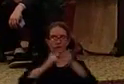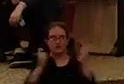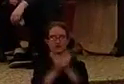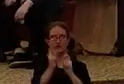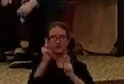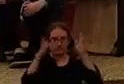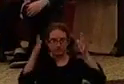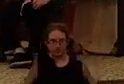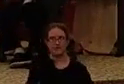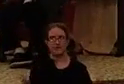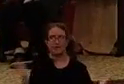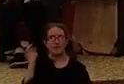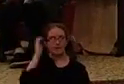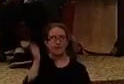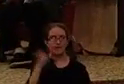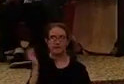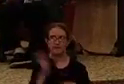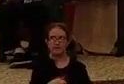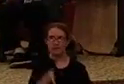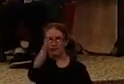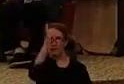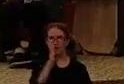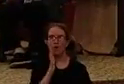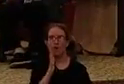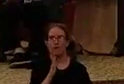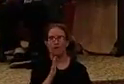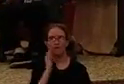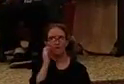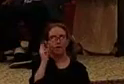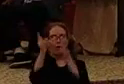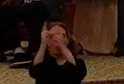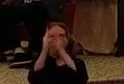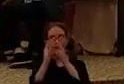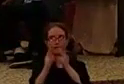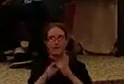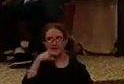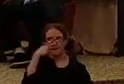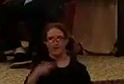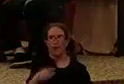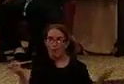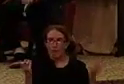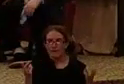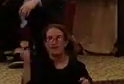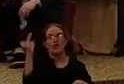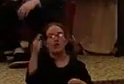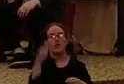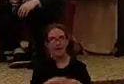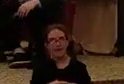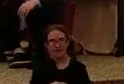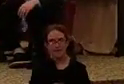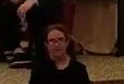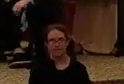person. Oh, hear me tonight. And God honored that. And he said, what's your